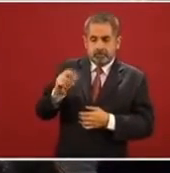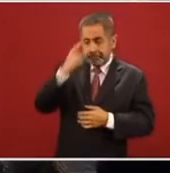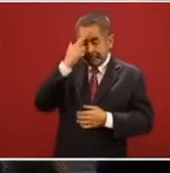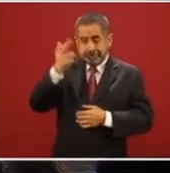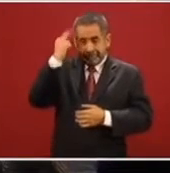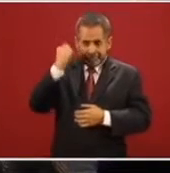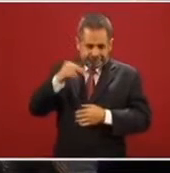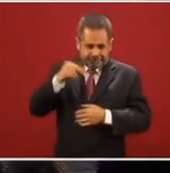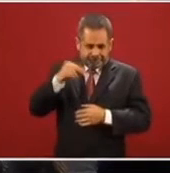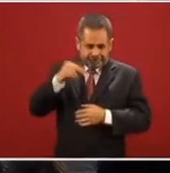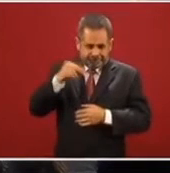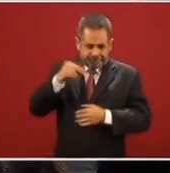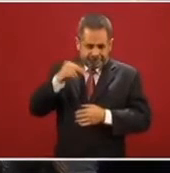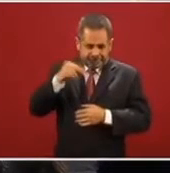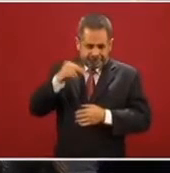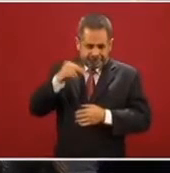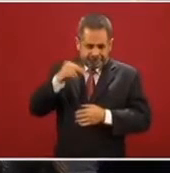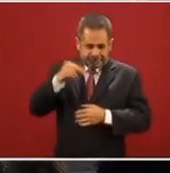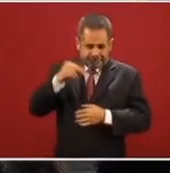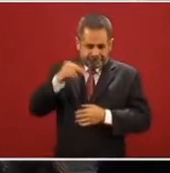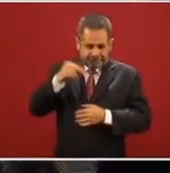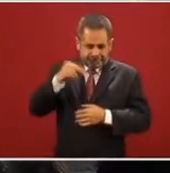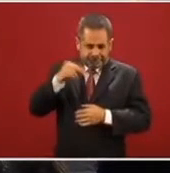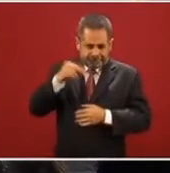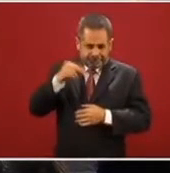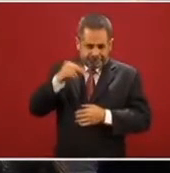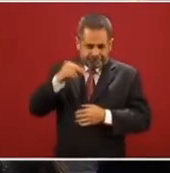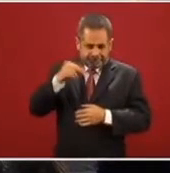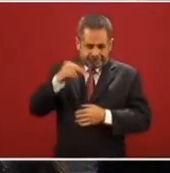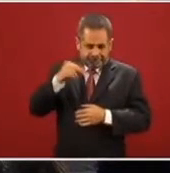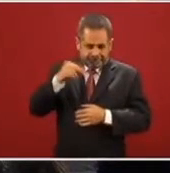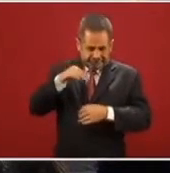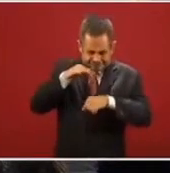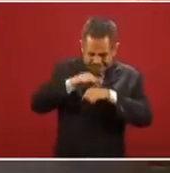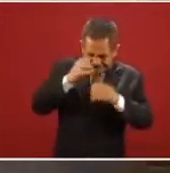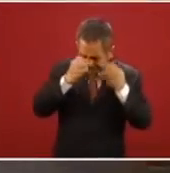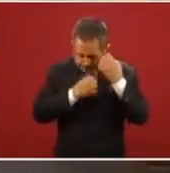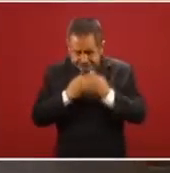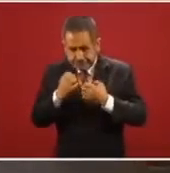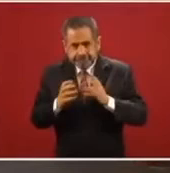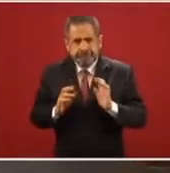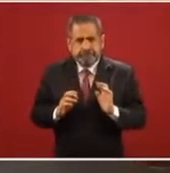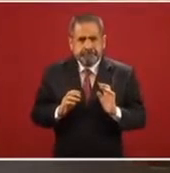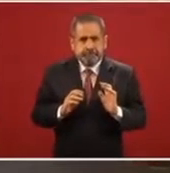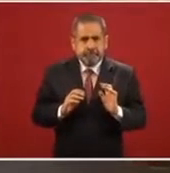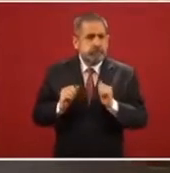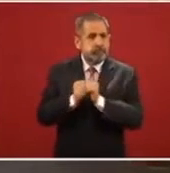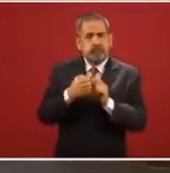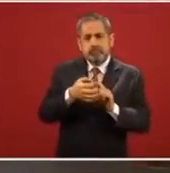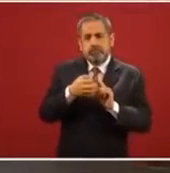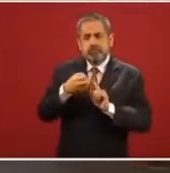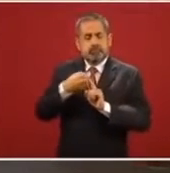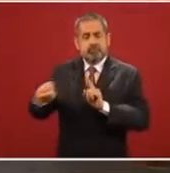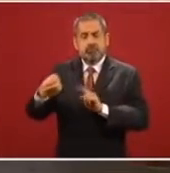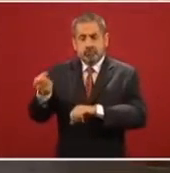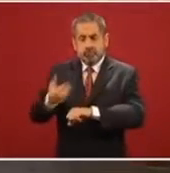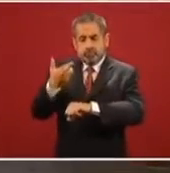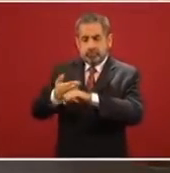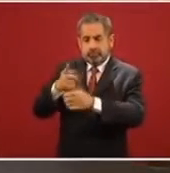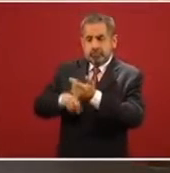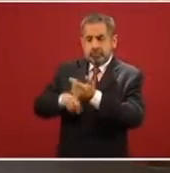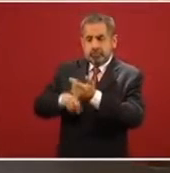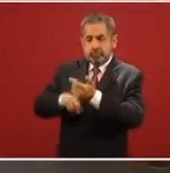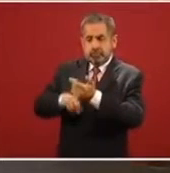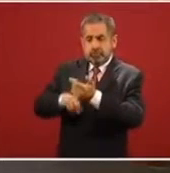base técnica that were taken at first with a technical base, coordinada por el propio secretario de Salud de